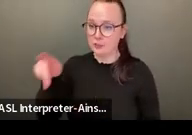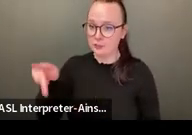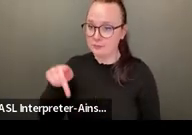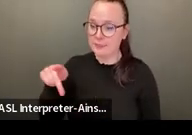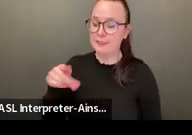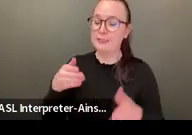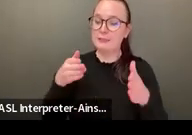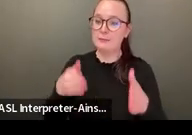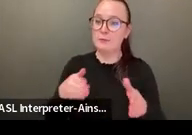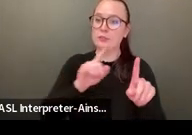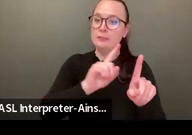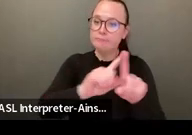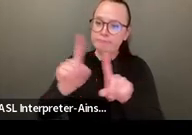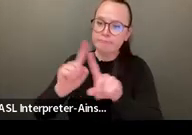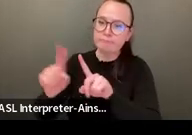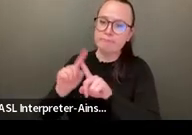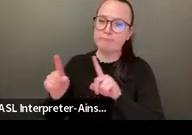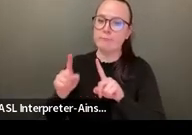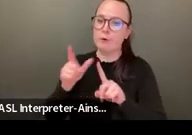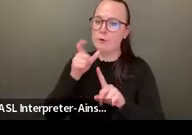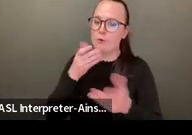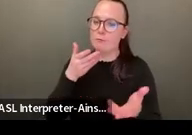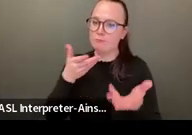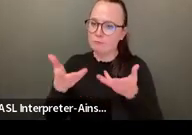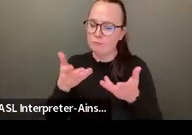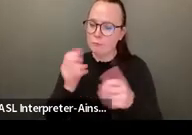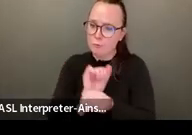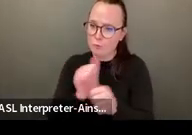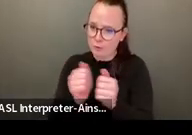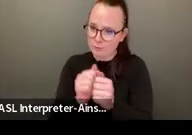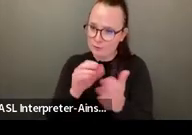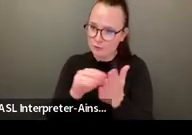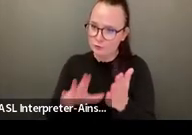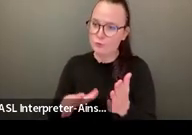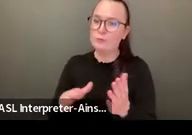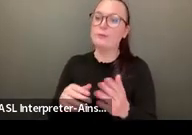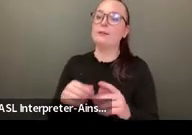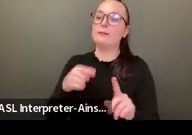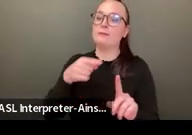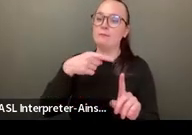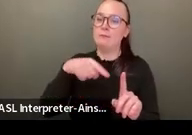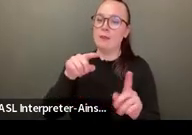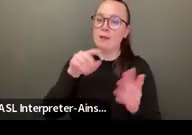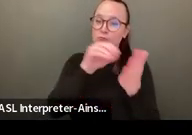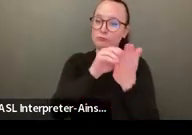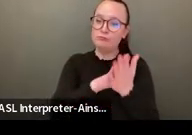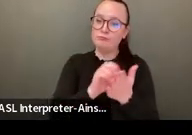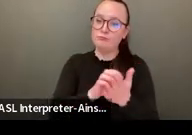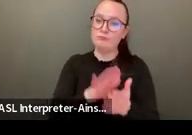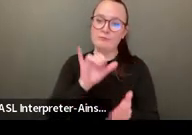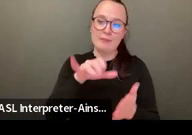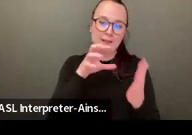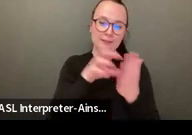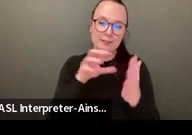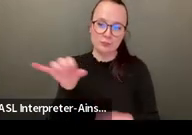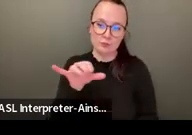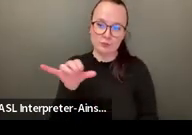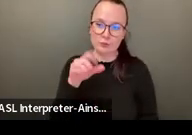assistants that may be working with the student, they would be listed in this section also as an